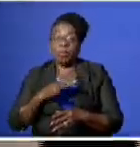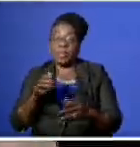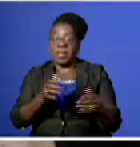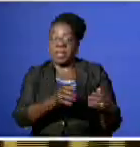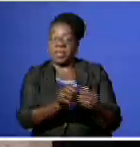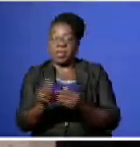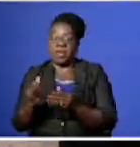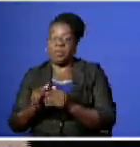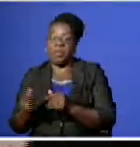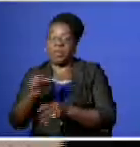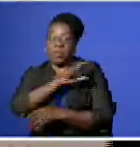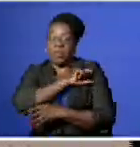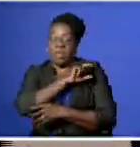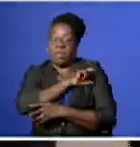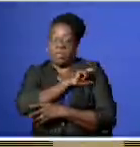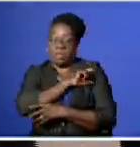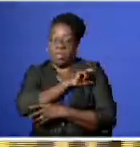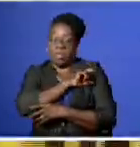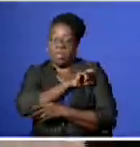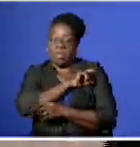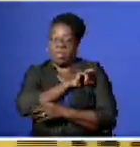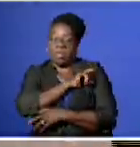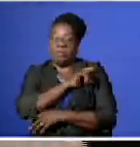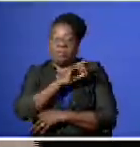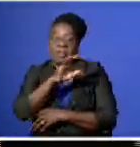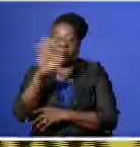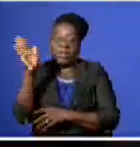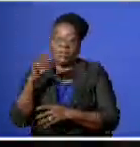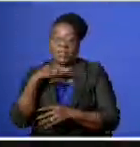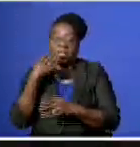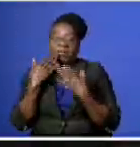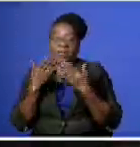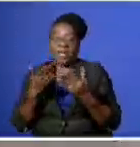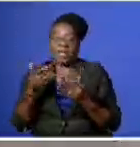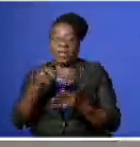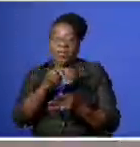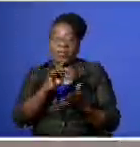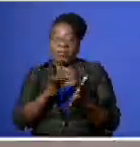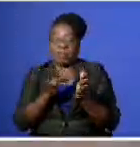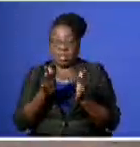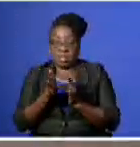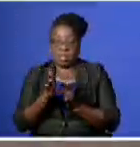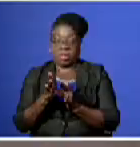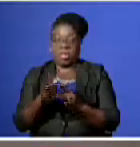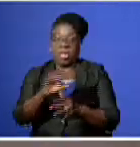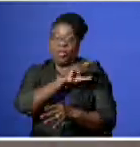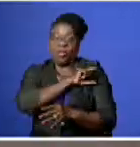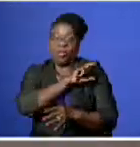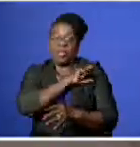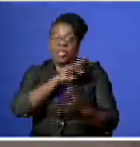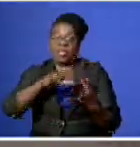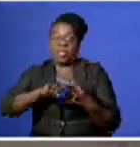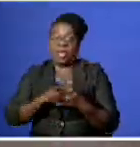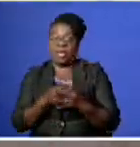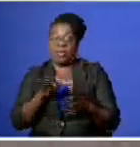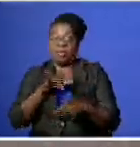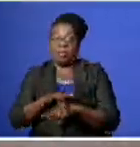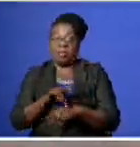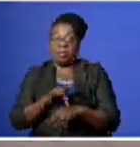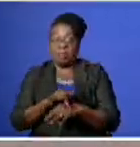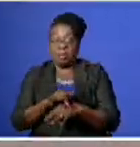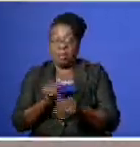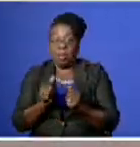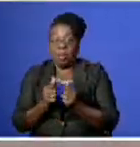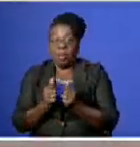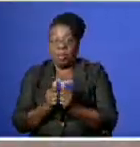seen waving and heard whispering, "Thank you, Jesus." However, police say the situation unfolded much like this hours earlier, when an adult